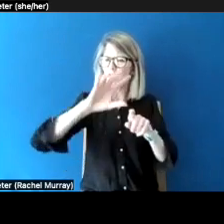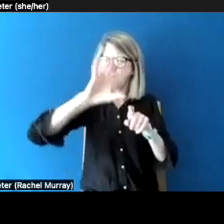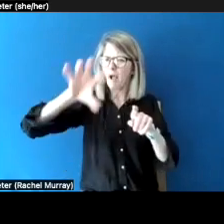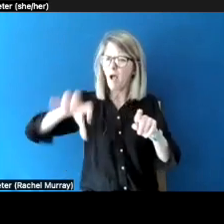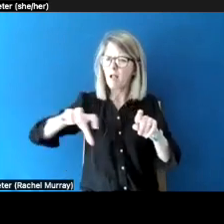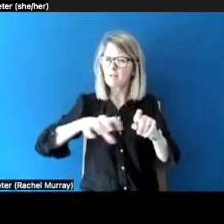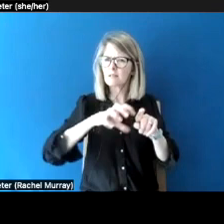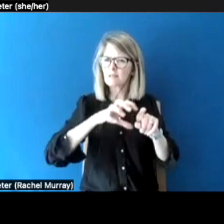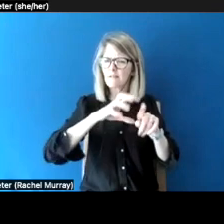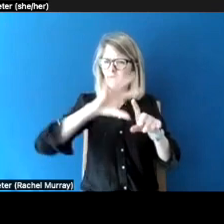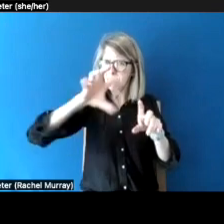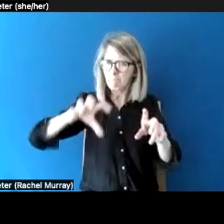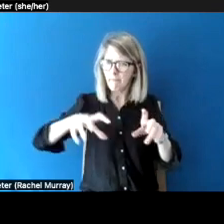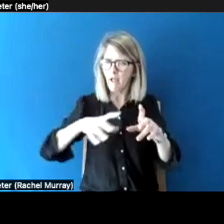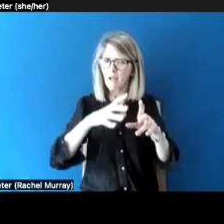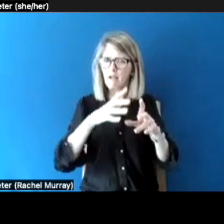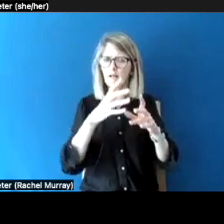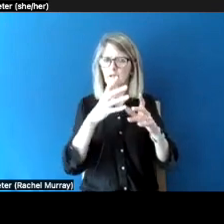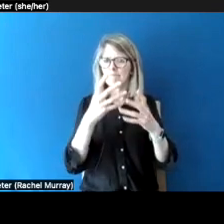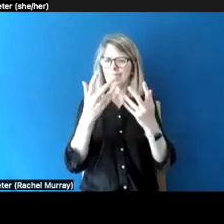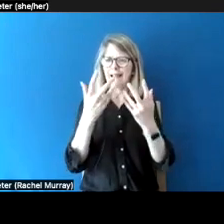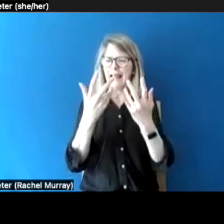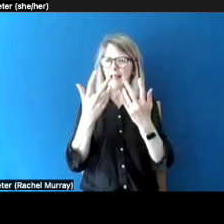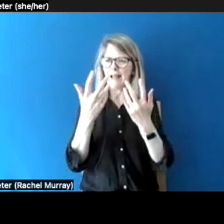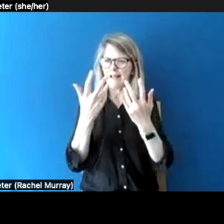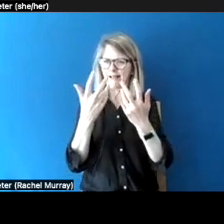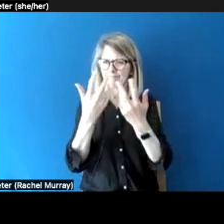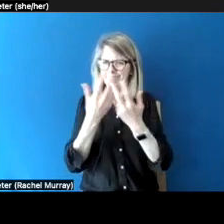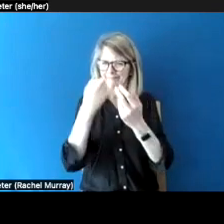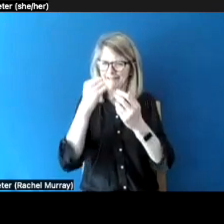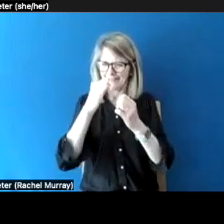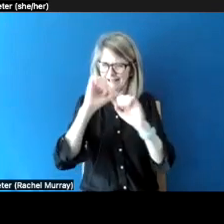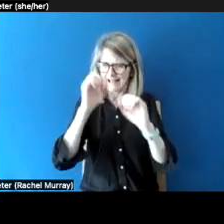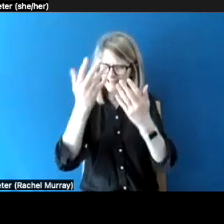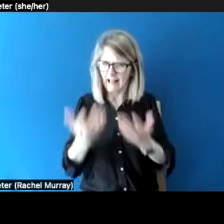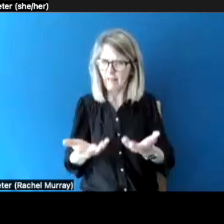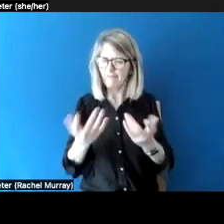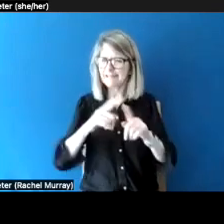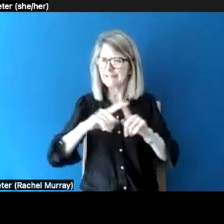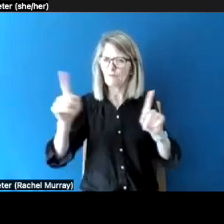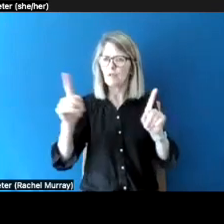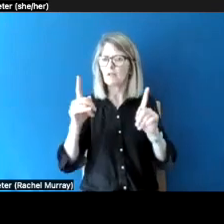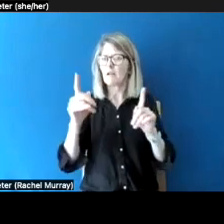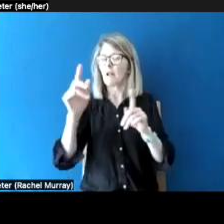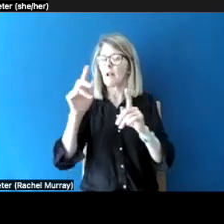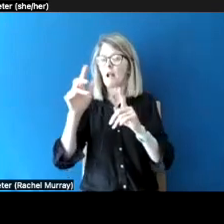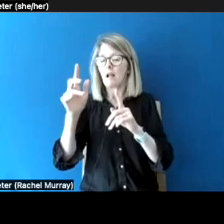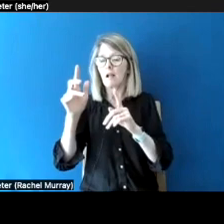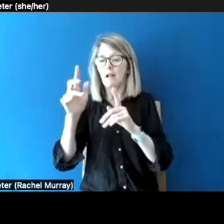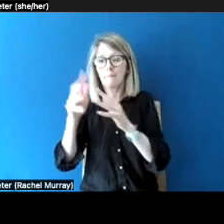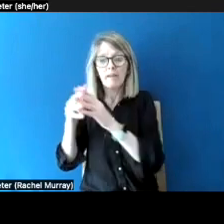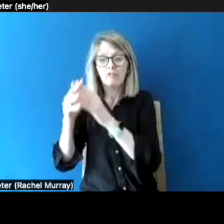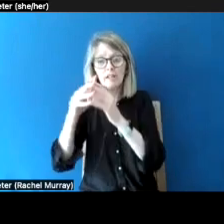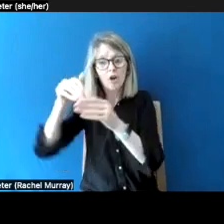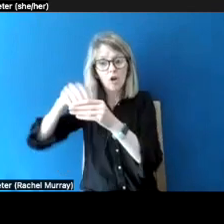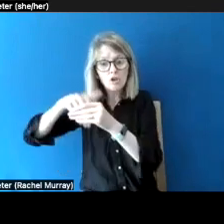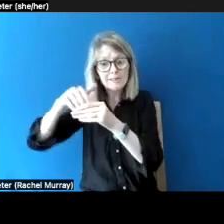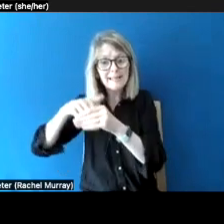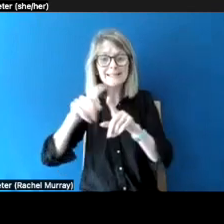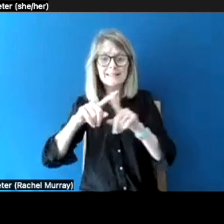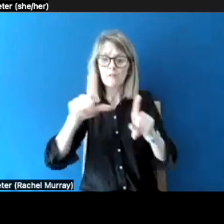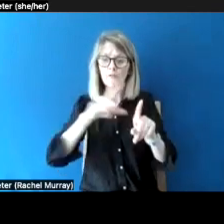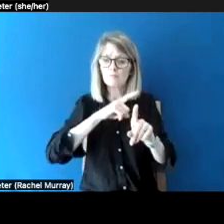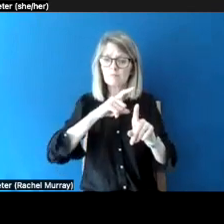presented itself. It had different purposes within the American context. It had a different purpose within the